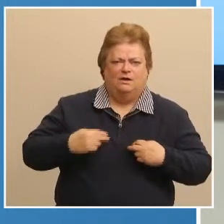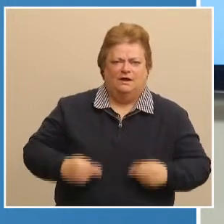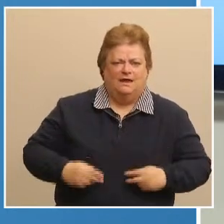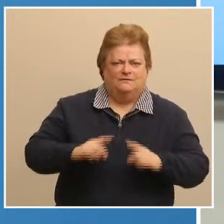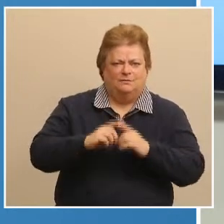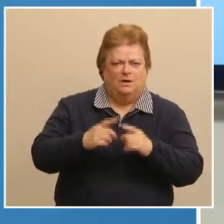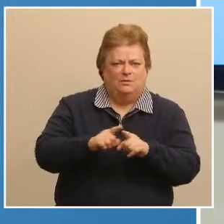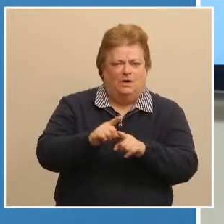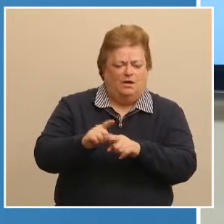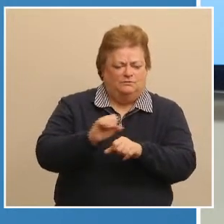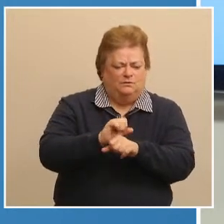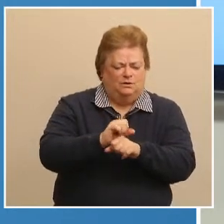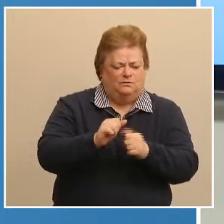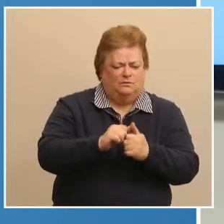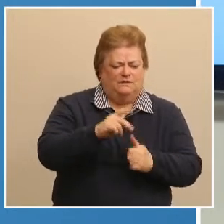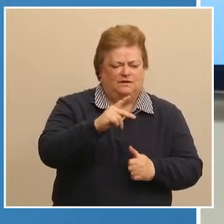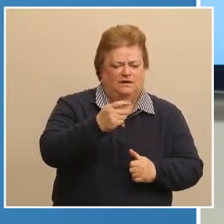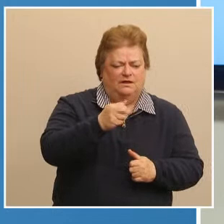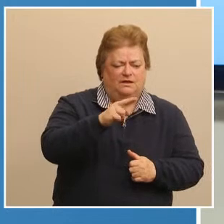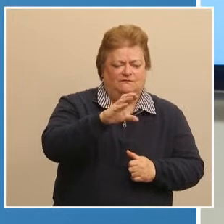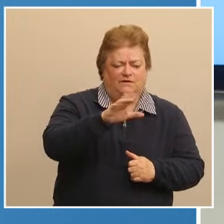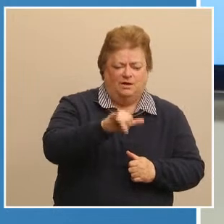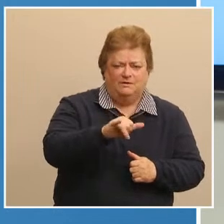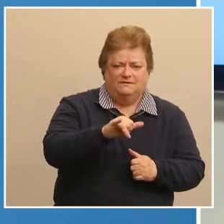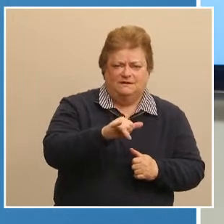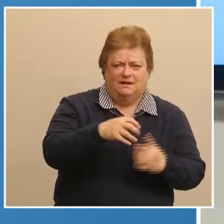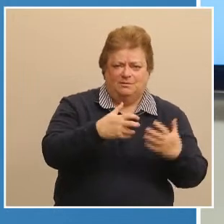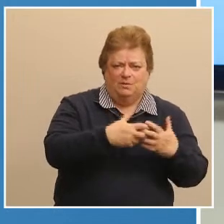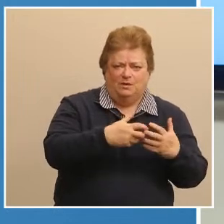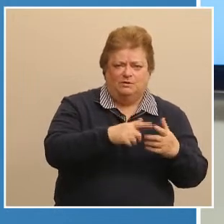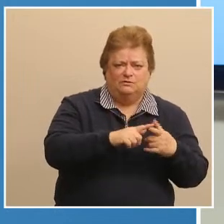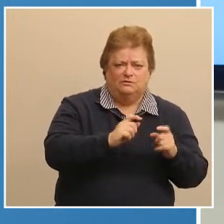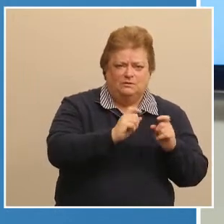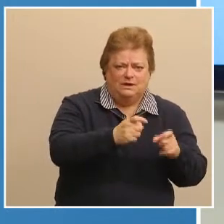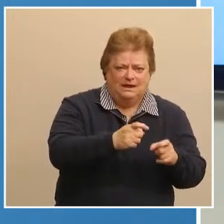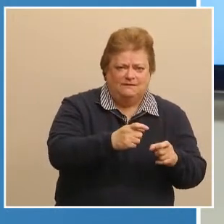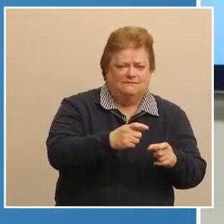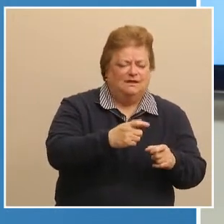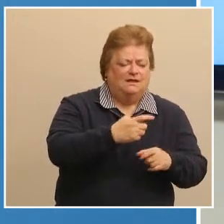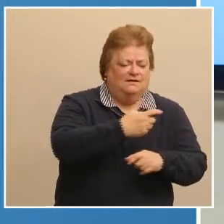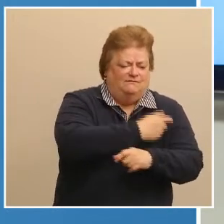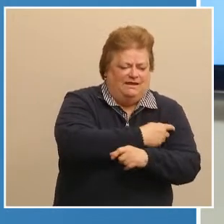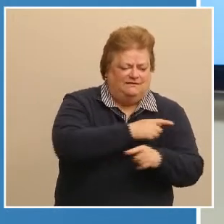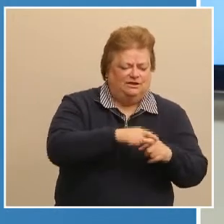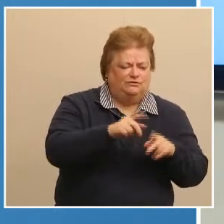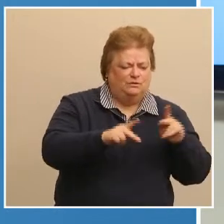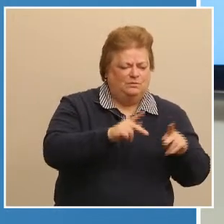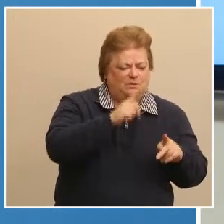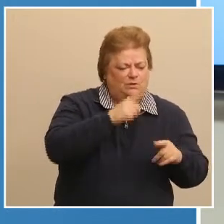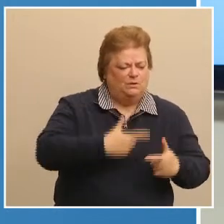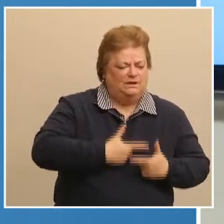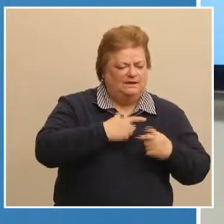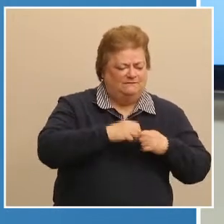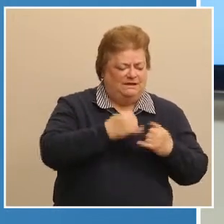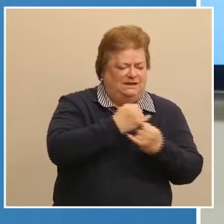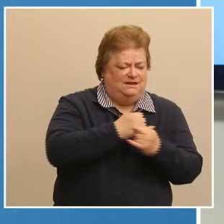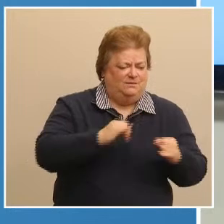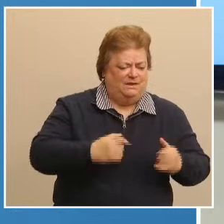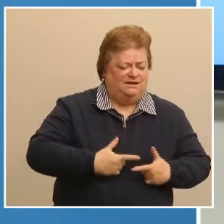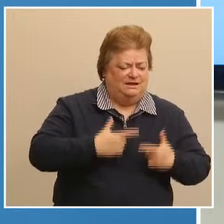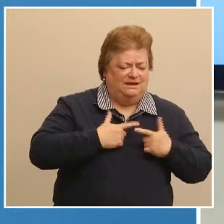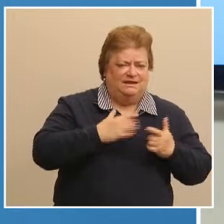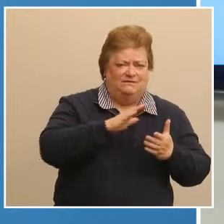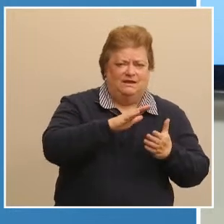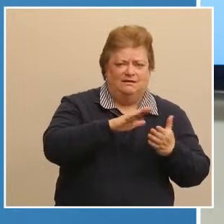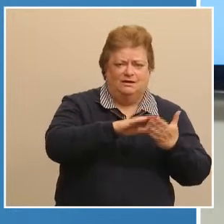also worked with the pharmacy partners to provide on-site vaccination to residents of our independent living communities. And